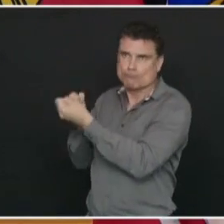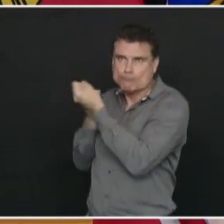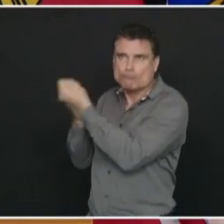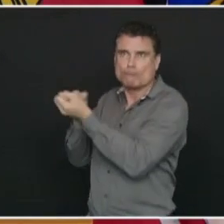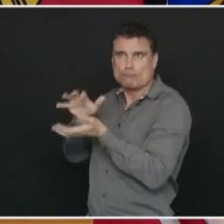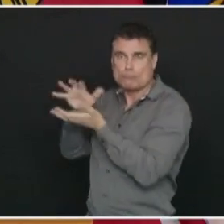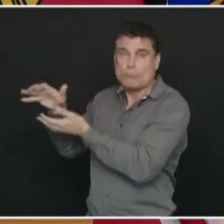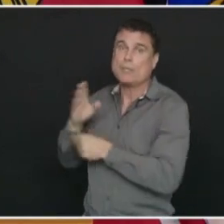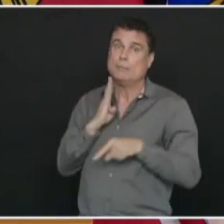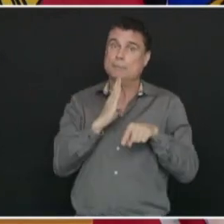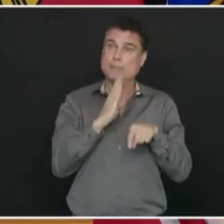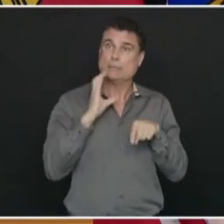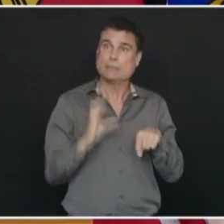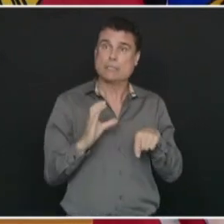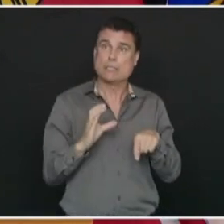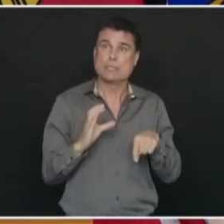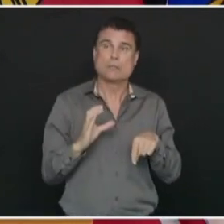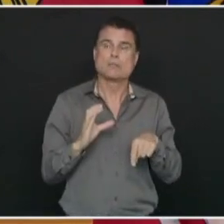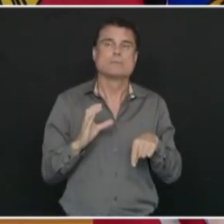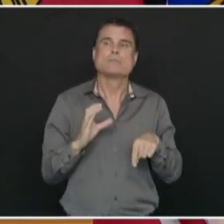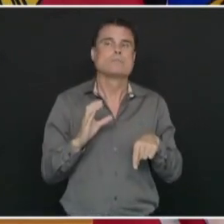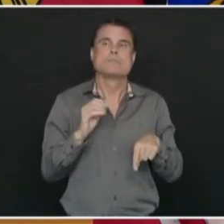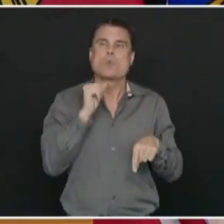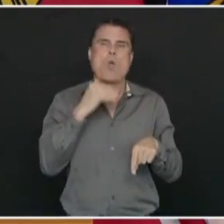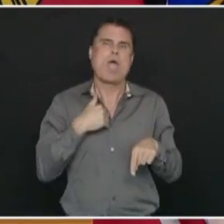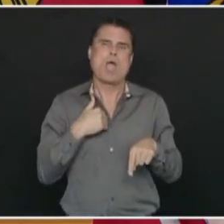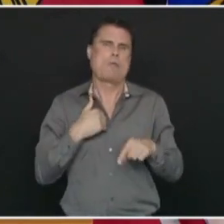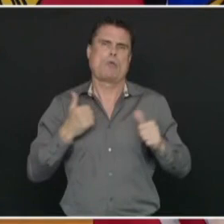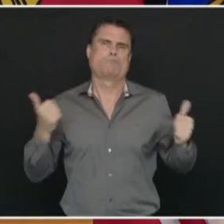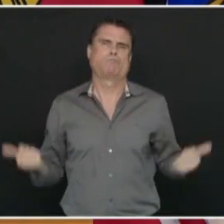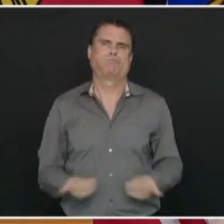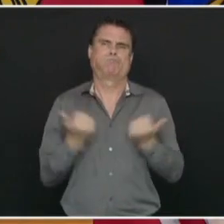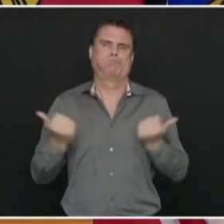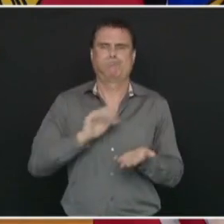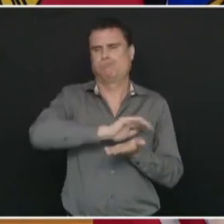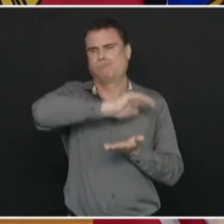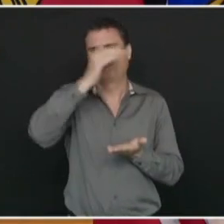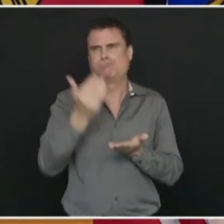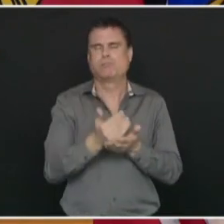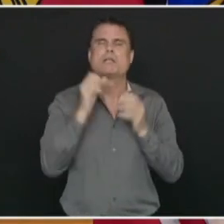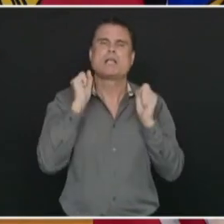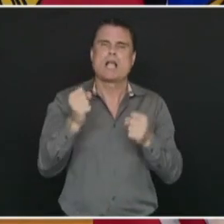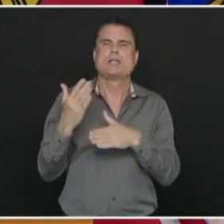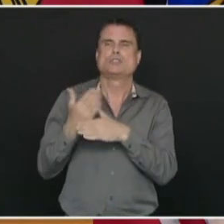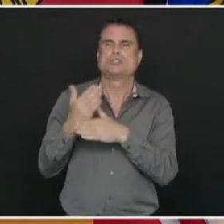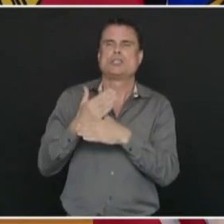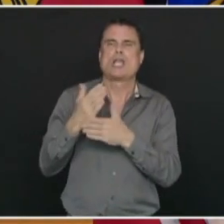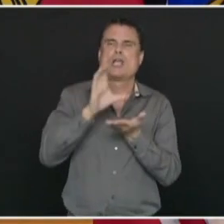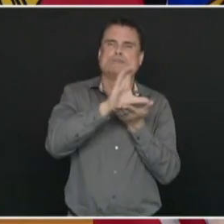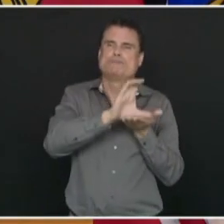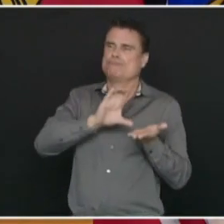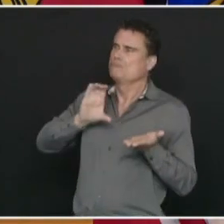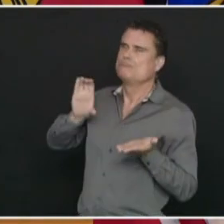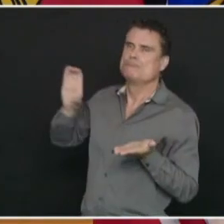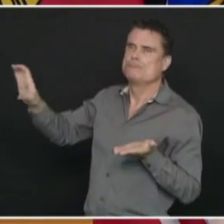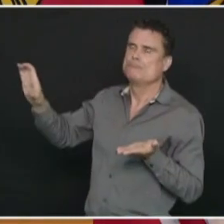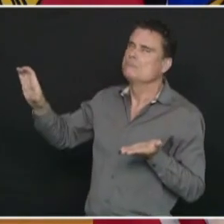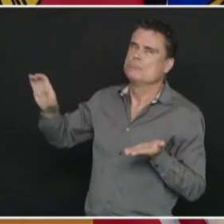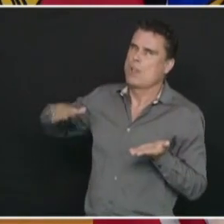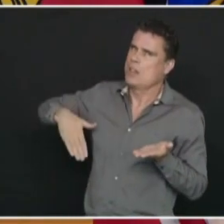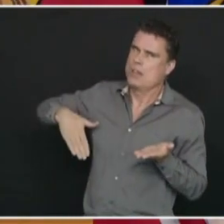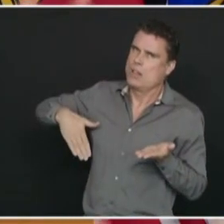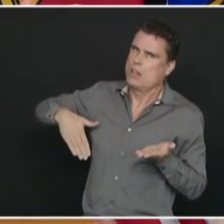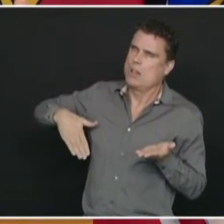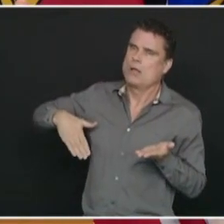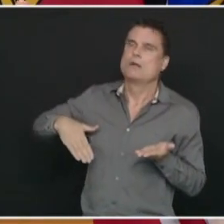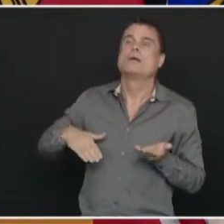up, which tells us that we are finding the people that we need to find. One of the main reasons why